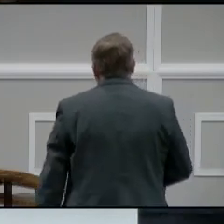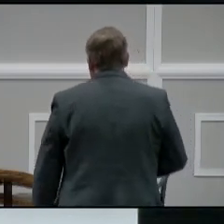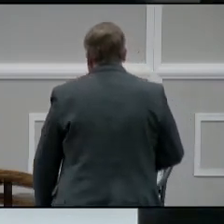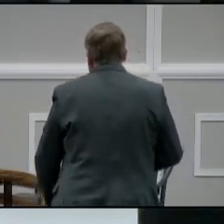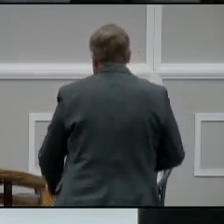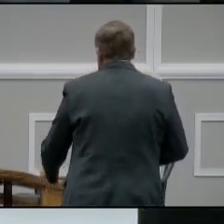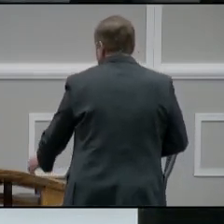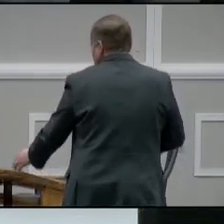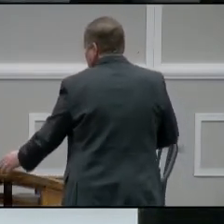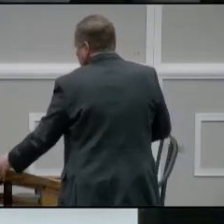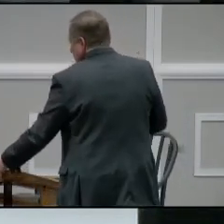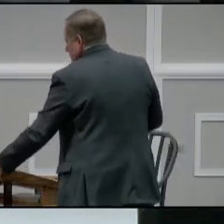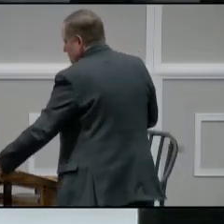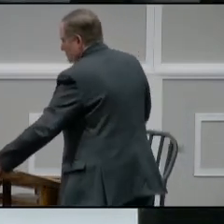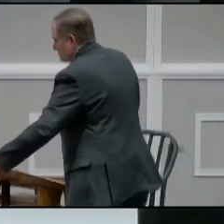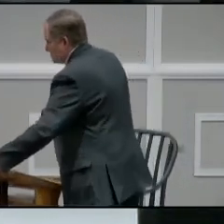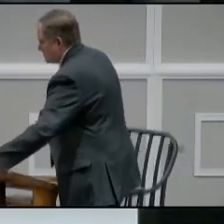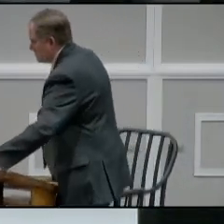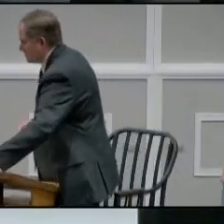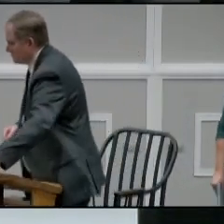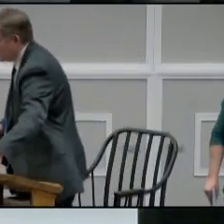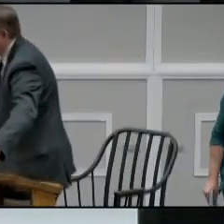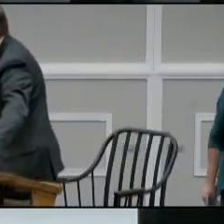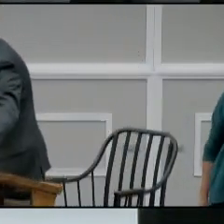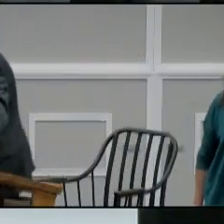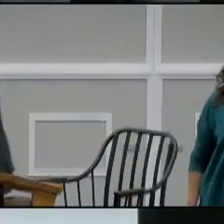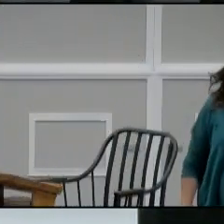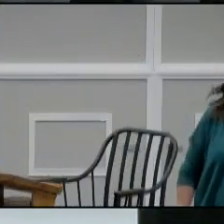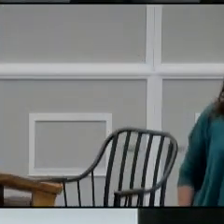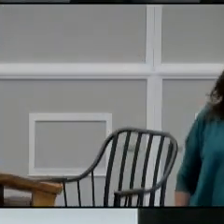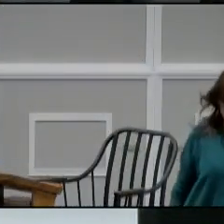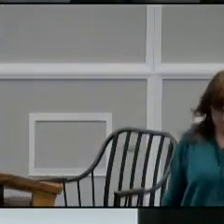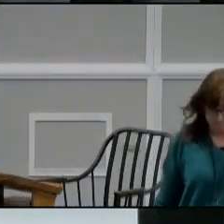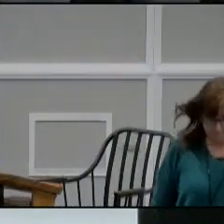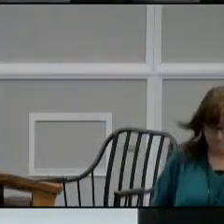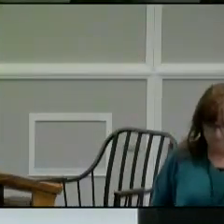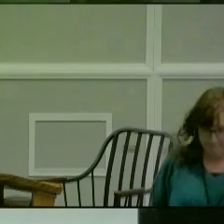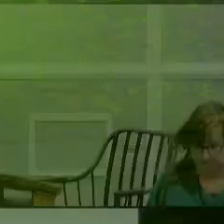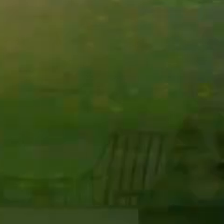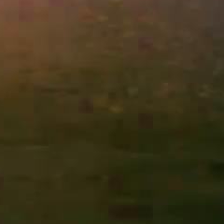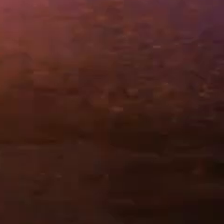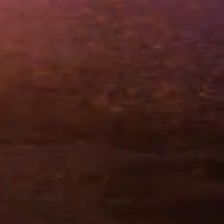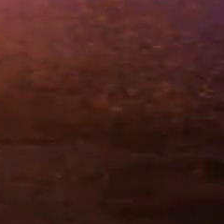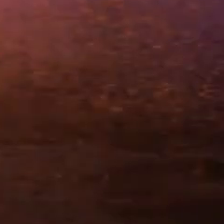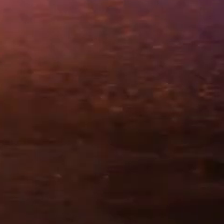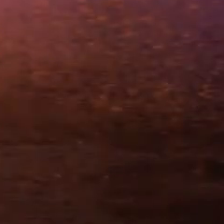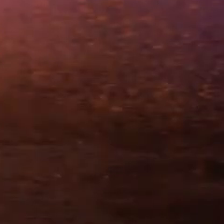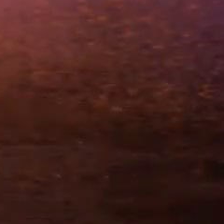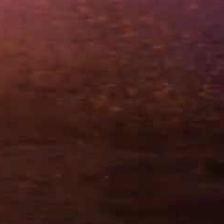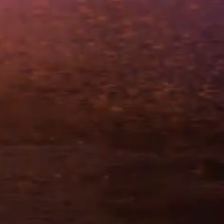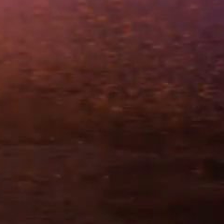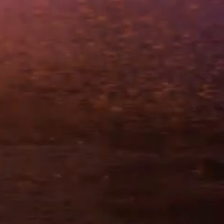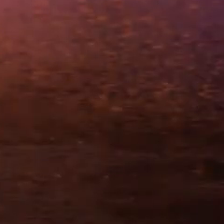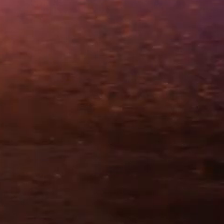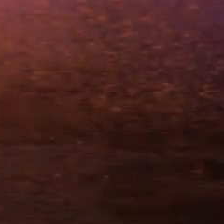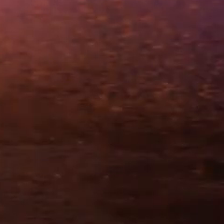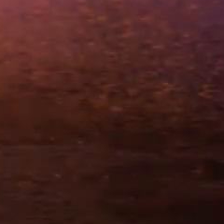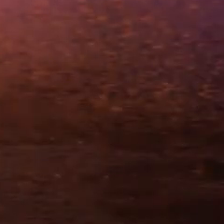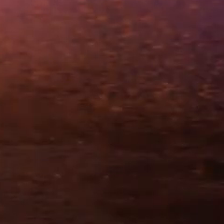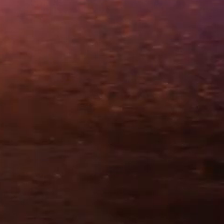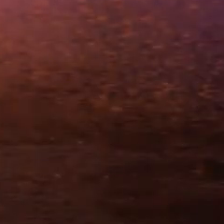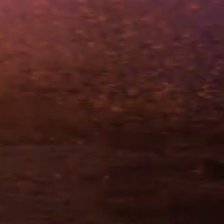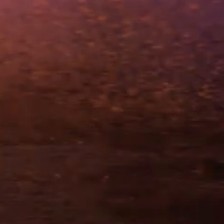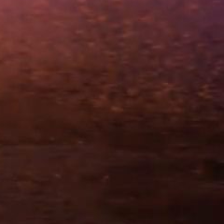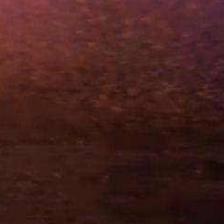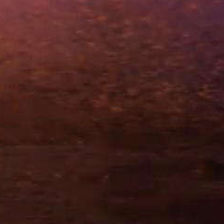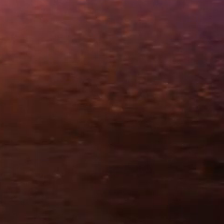Thank you so much for that special music this morning. Let's go to the book of Exodus, if you would. Exodus chapter 32 in the Word of God is where we'll be for a couple of